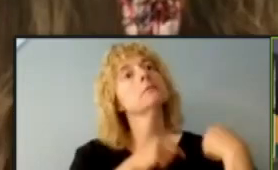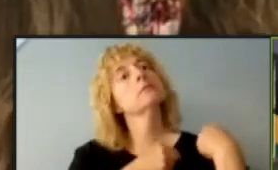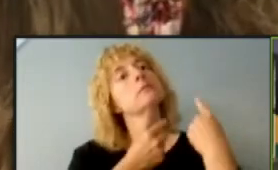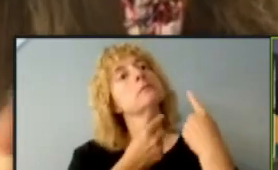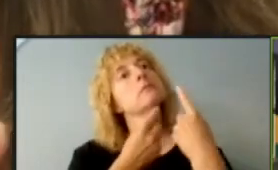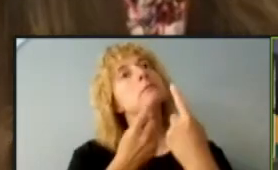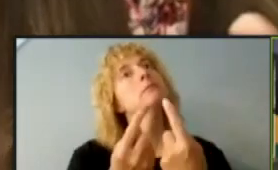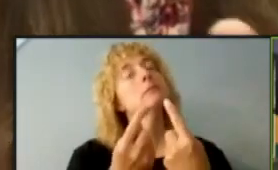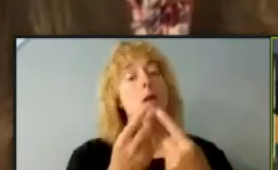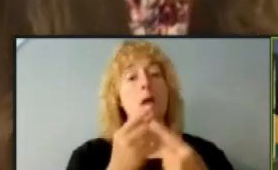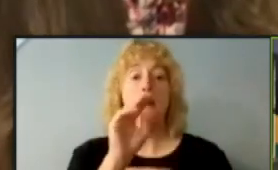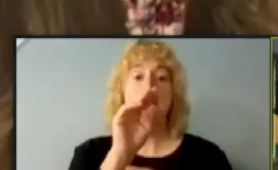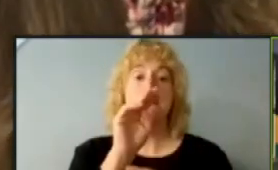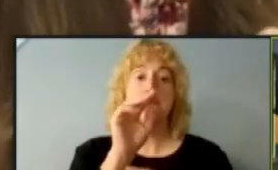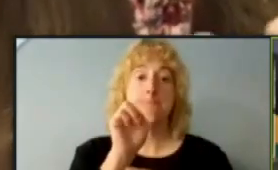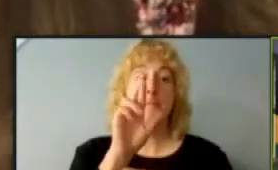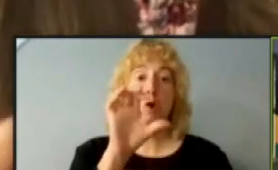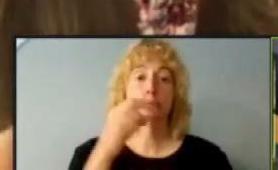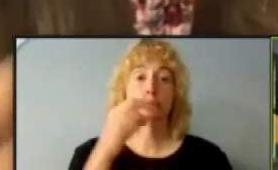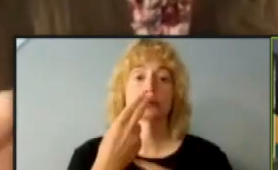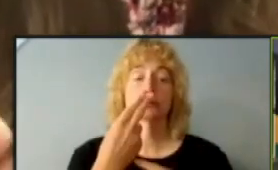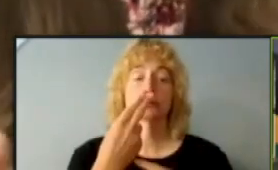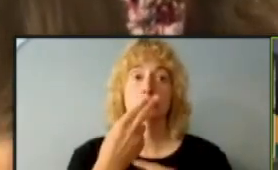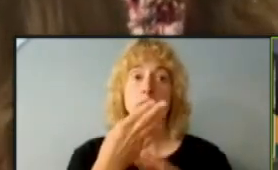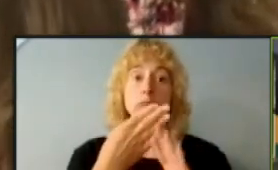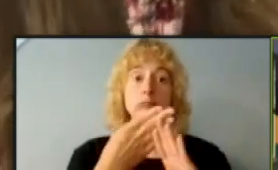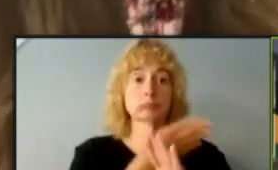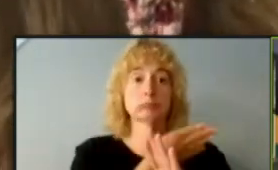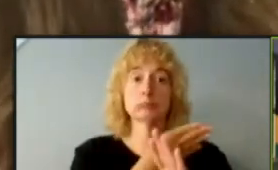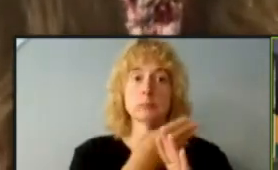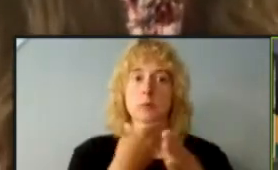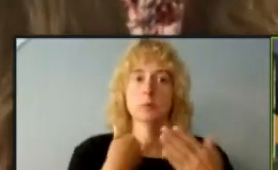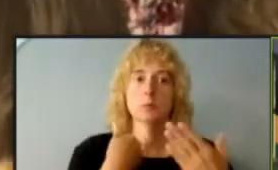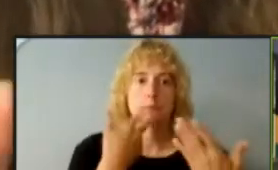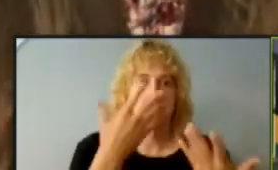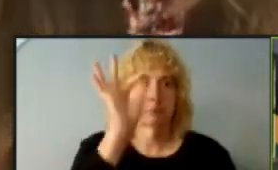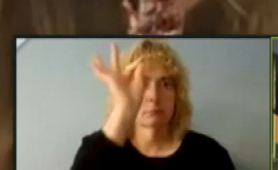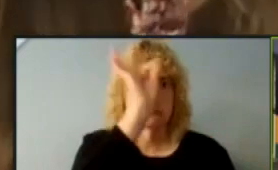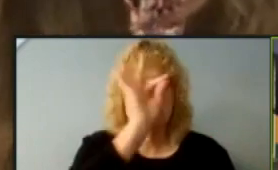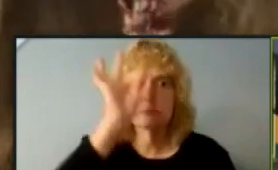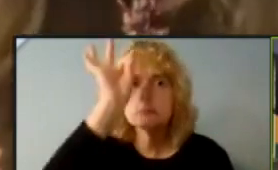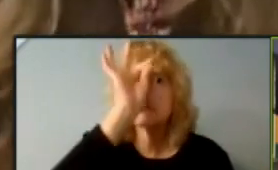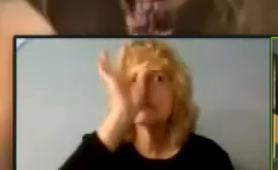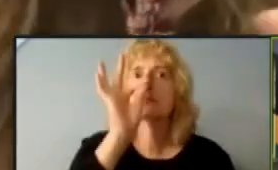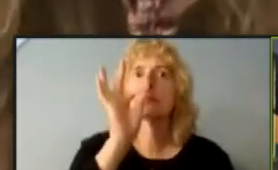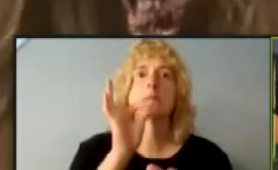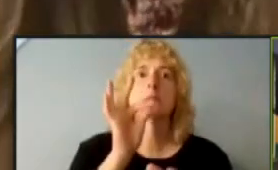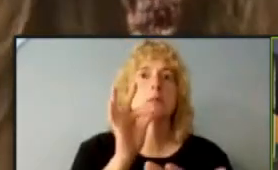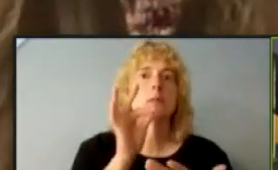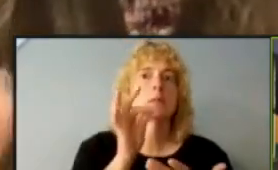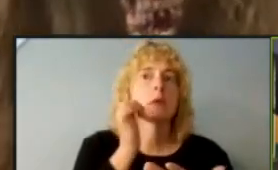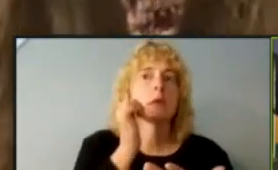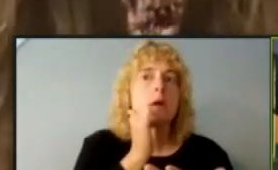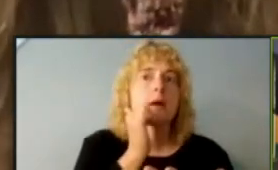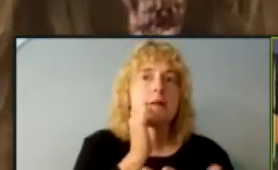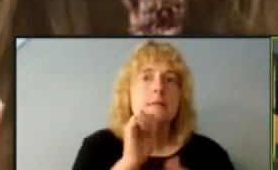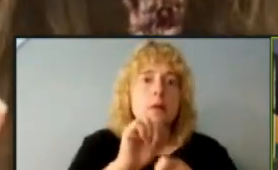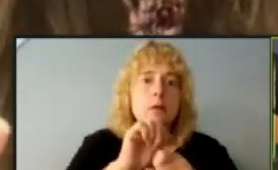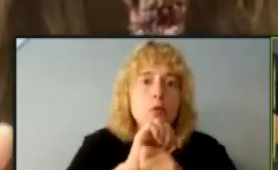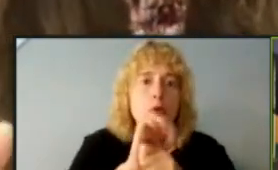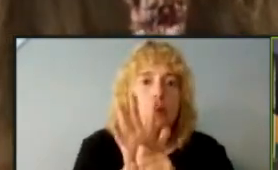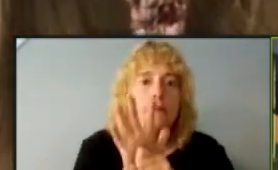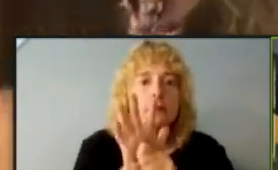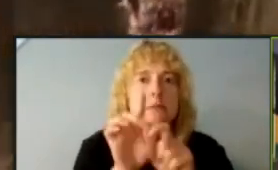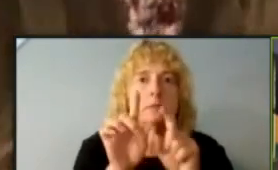We were in a state of not knowing very much. The daily COVID tests, like the cases